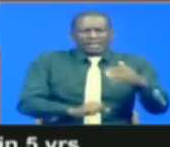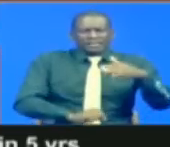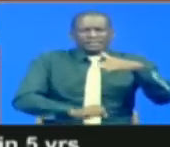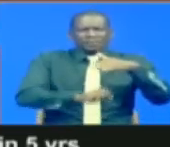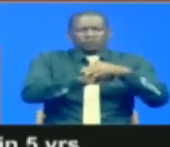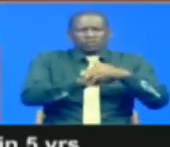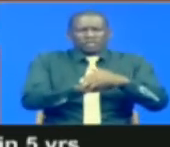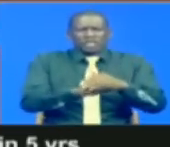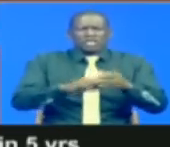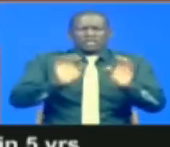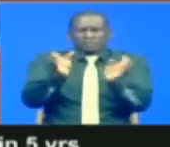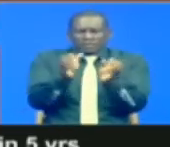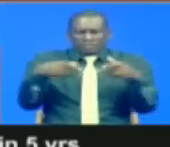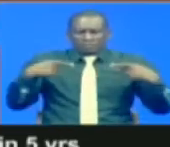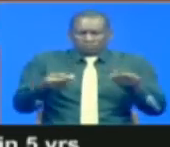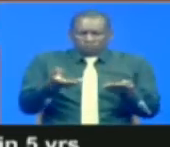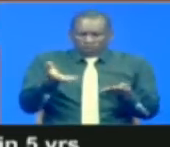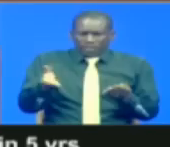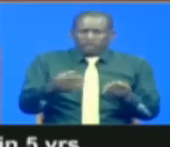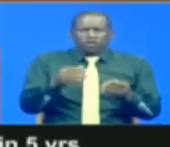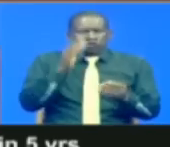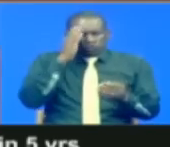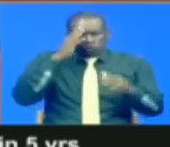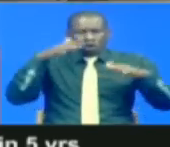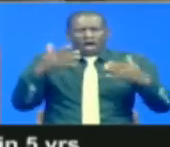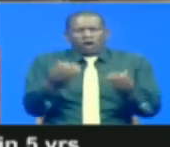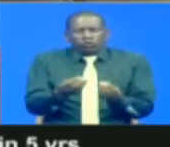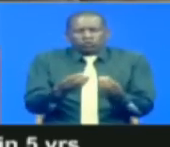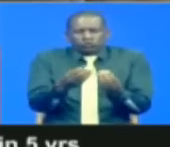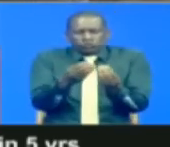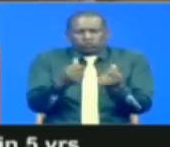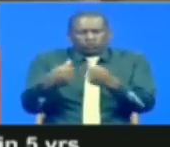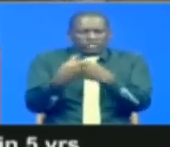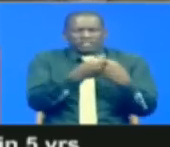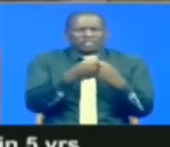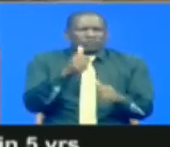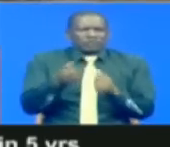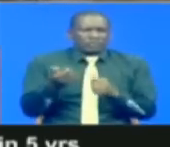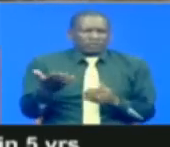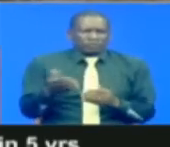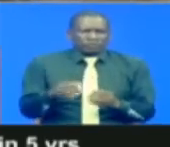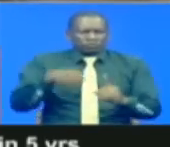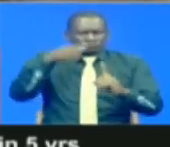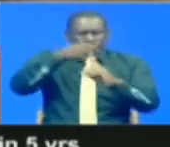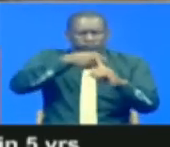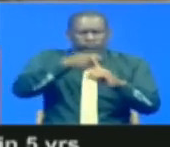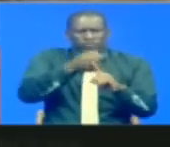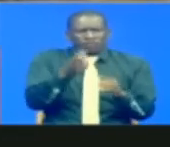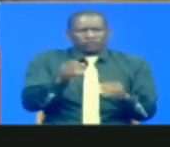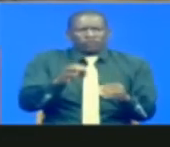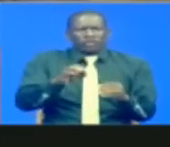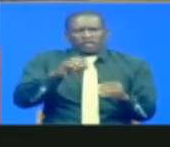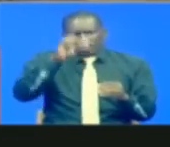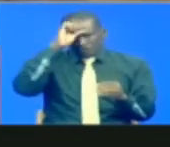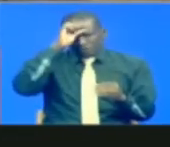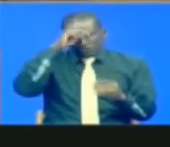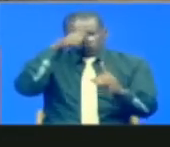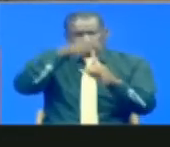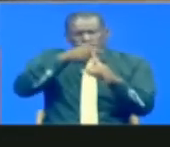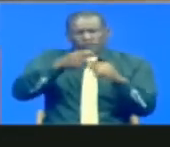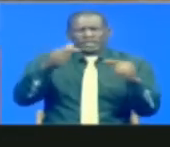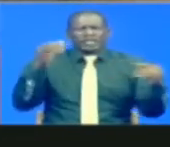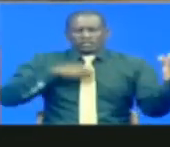know how to work through the challenges that exist. With pressure mounting on the government to fight the war on corruption and an